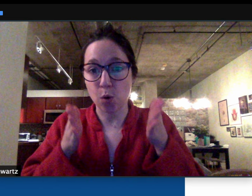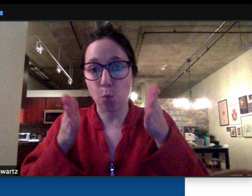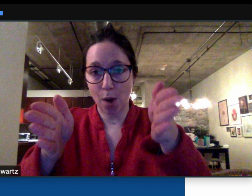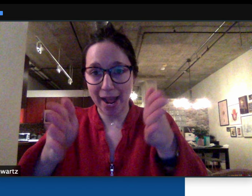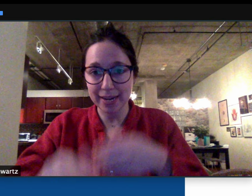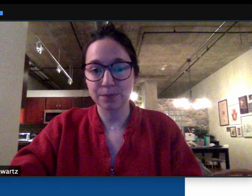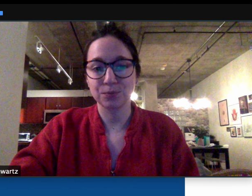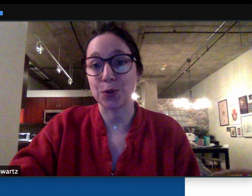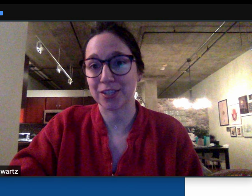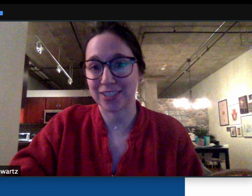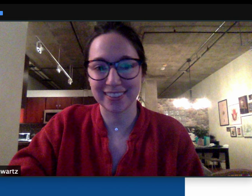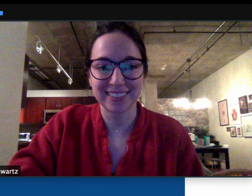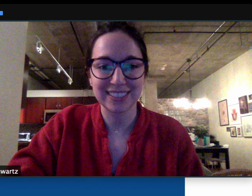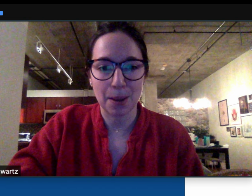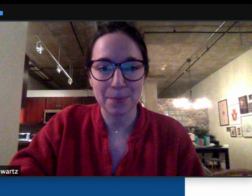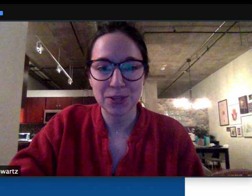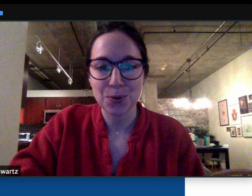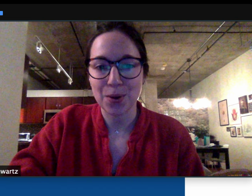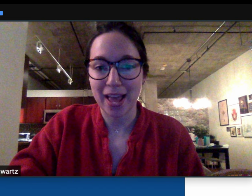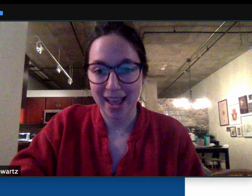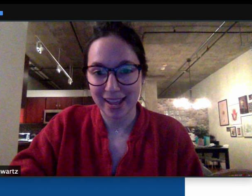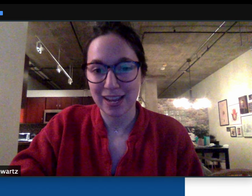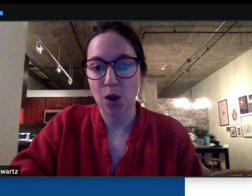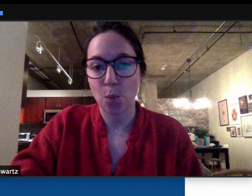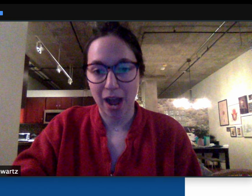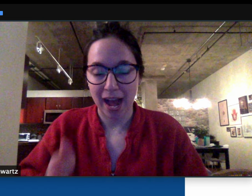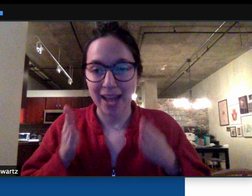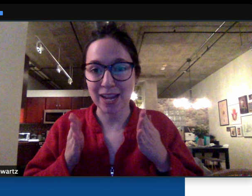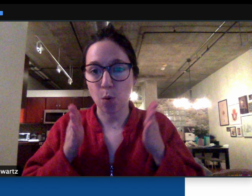W-A-Y, way, your turn.